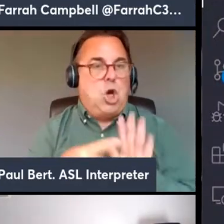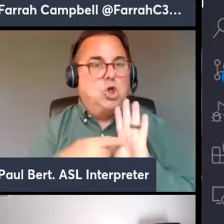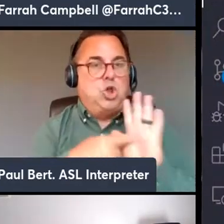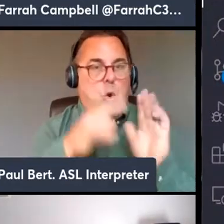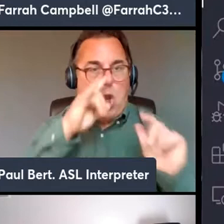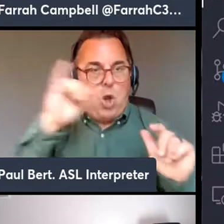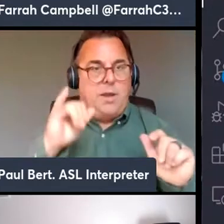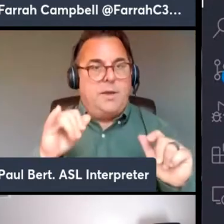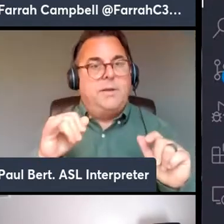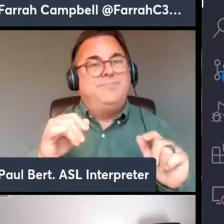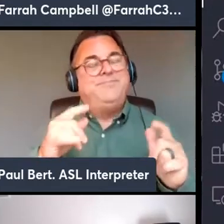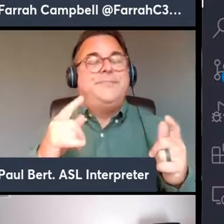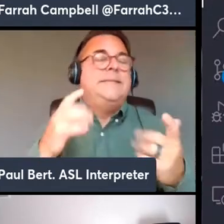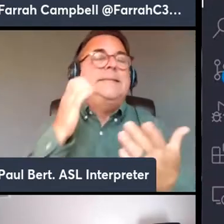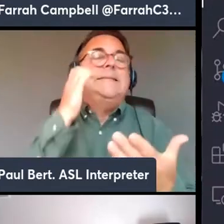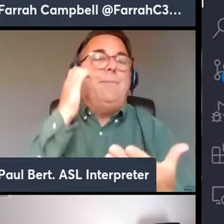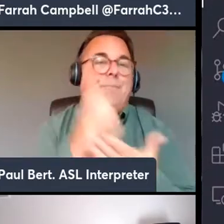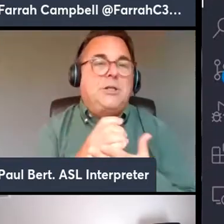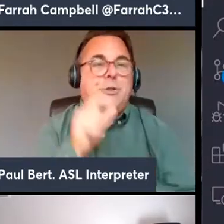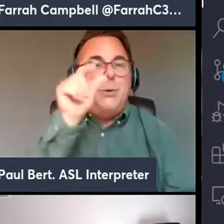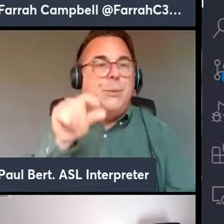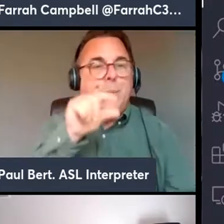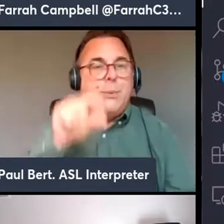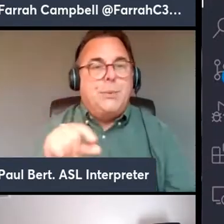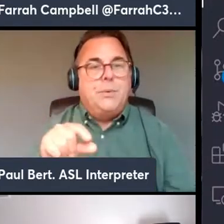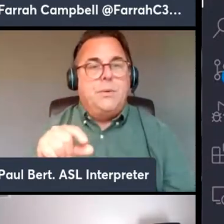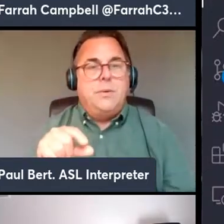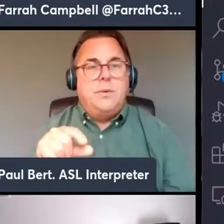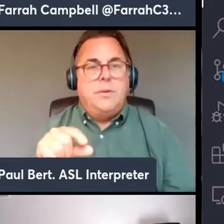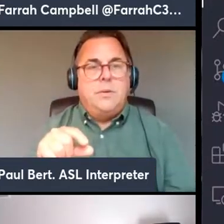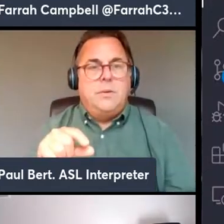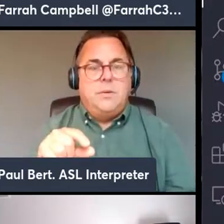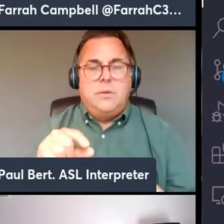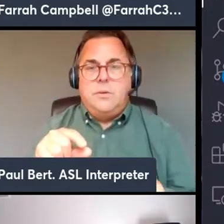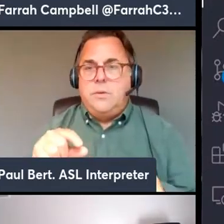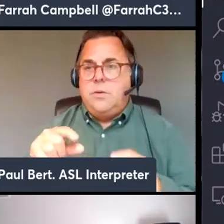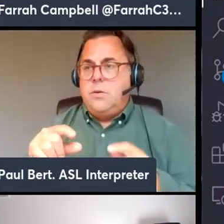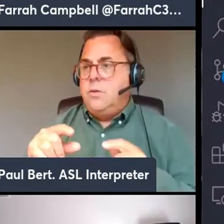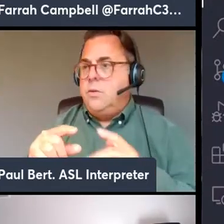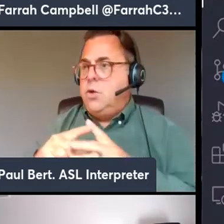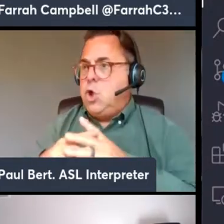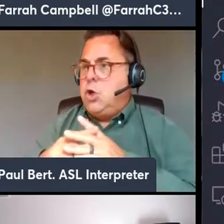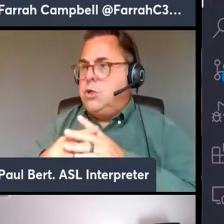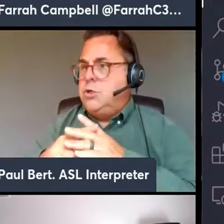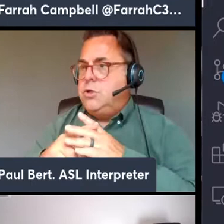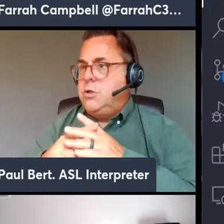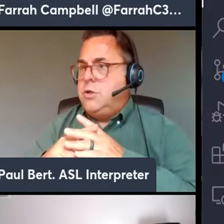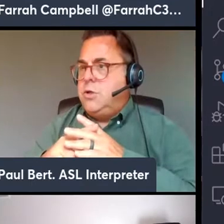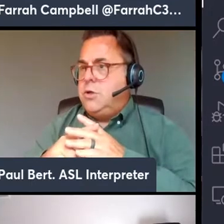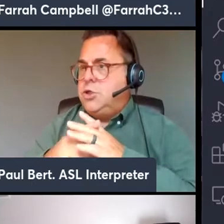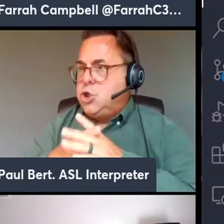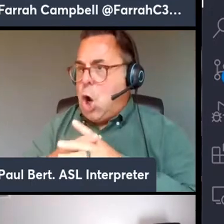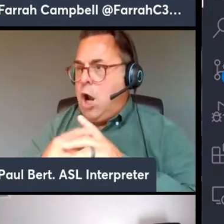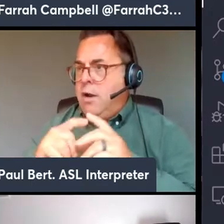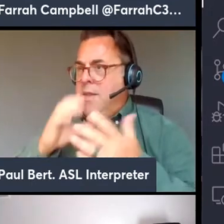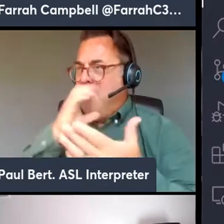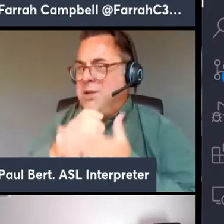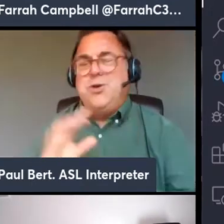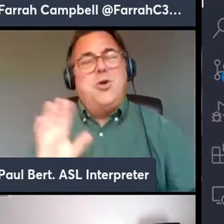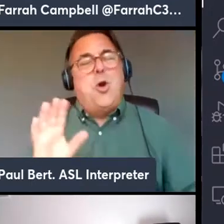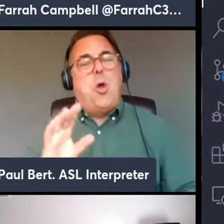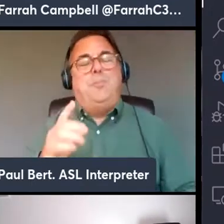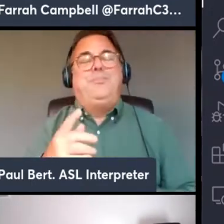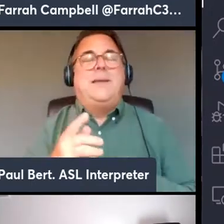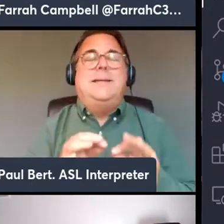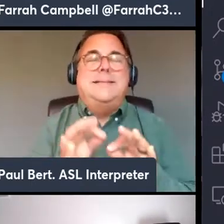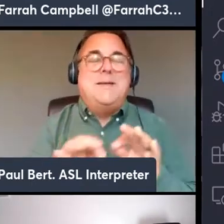this is like kind of a diagram of what it looks like. You're not gonna start the diagram, right? Well, no, not gonna start the diagram. So very, very